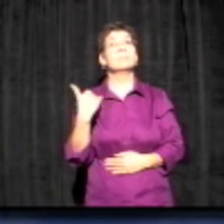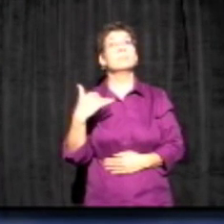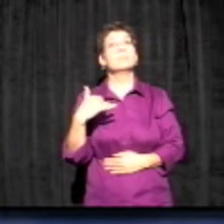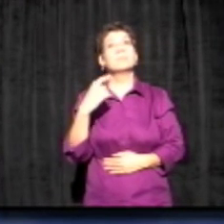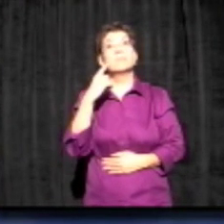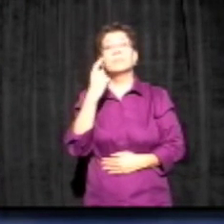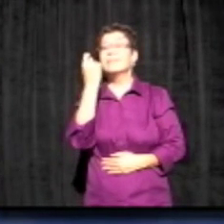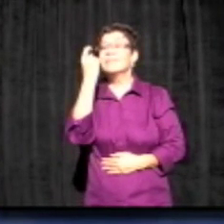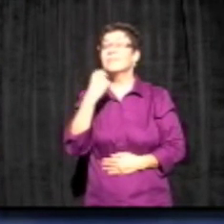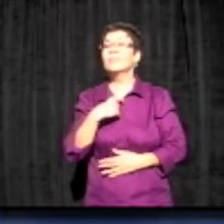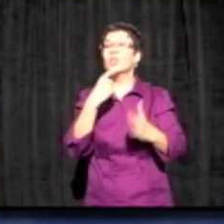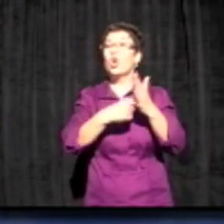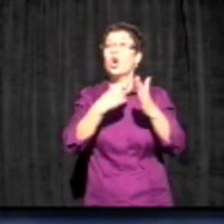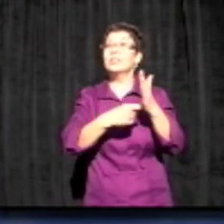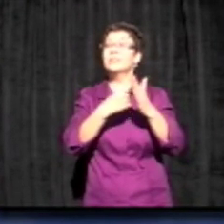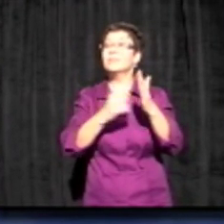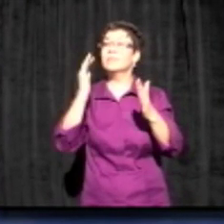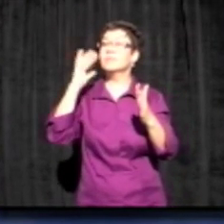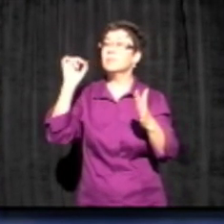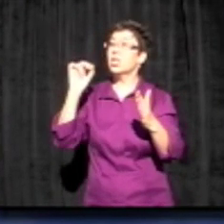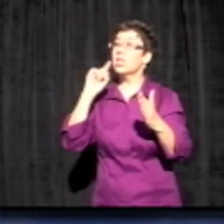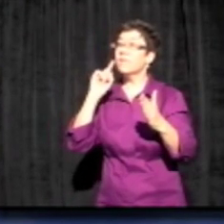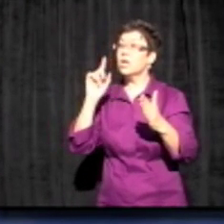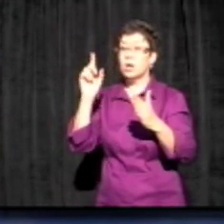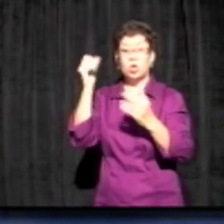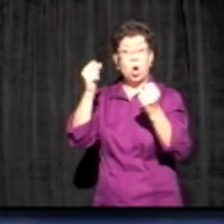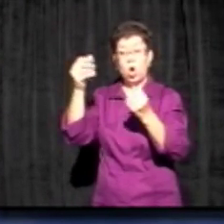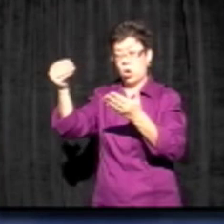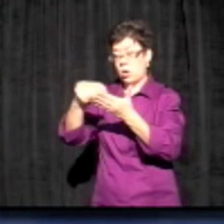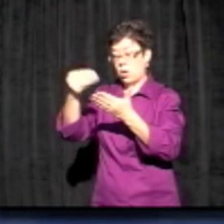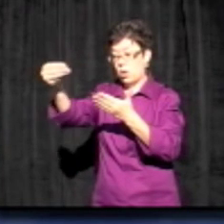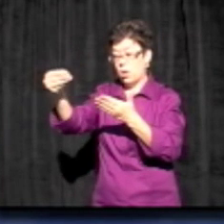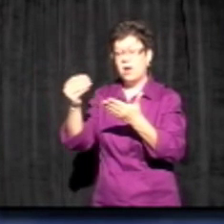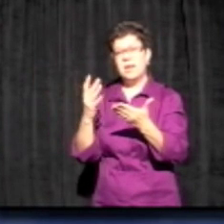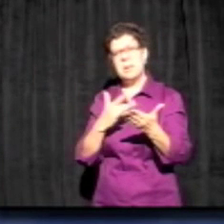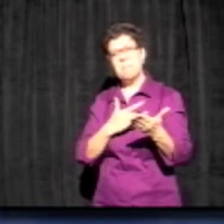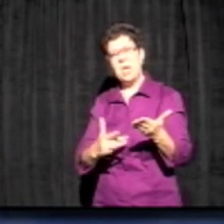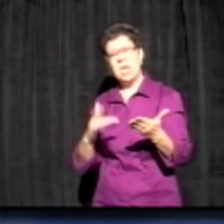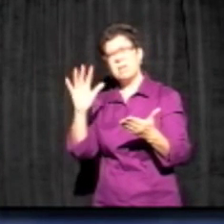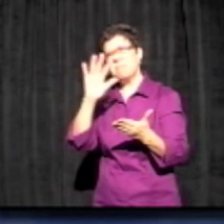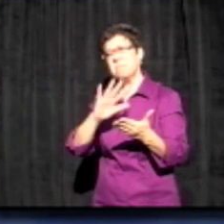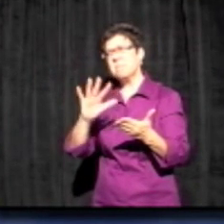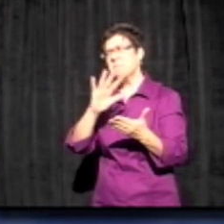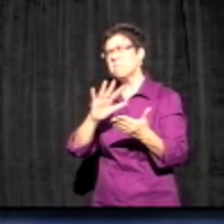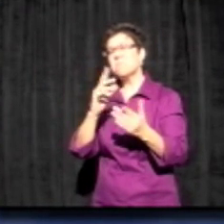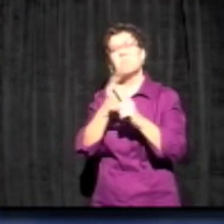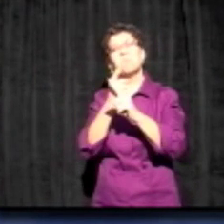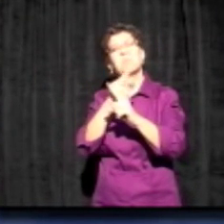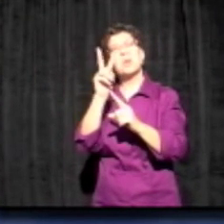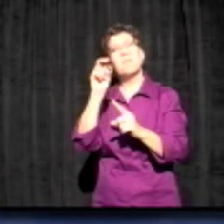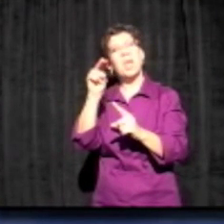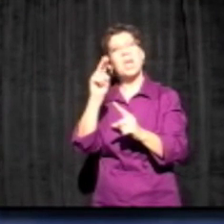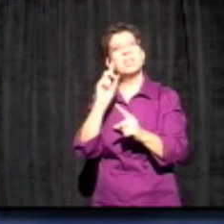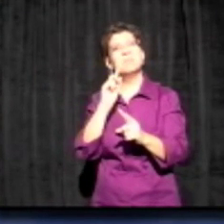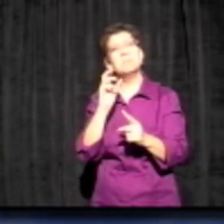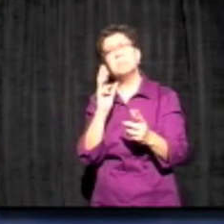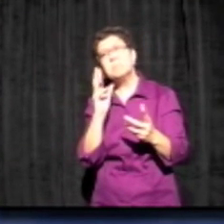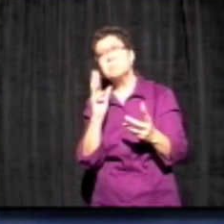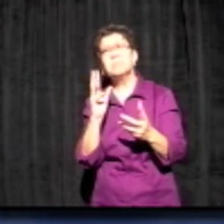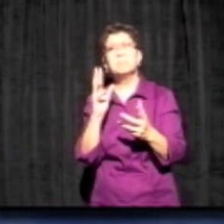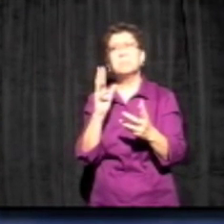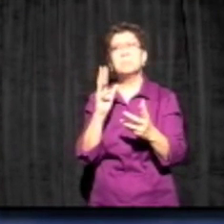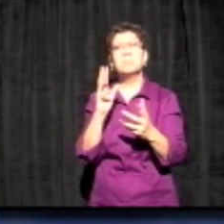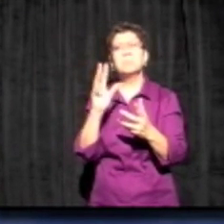price advantage. Typically, a converted vehicle is purchased as a regular van. It's then taken